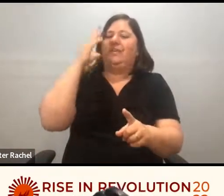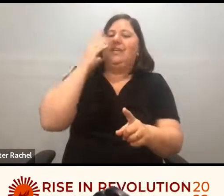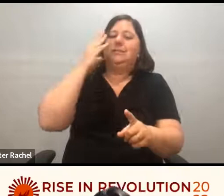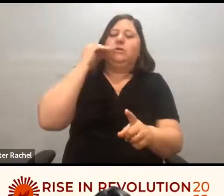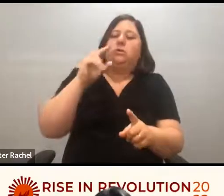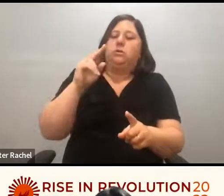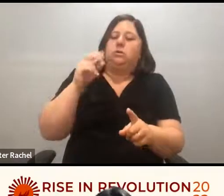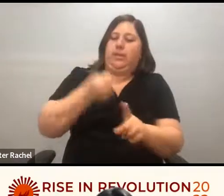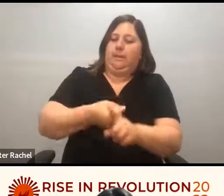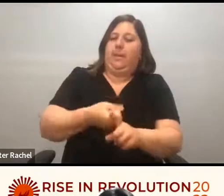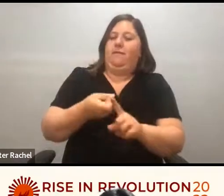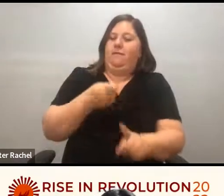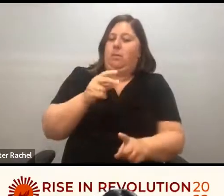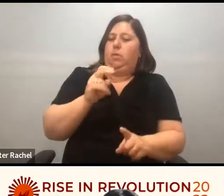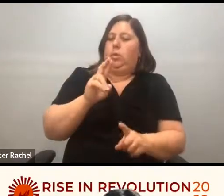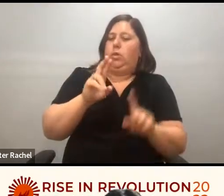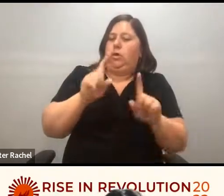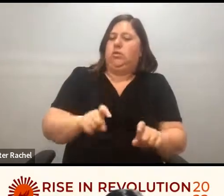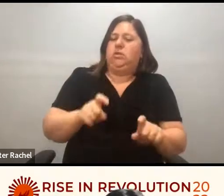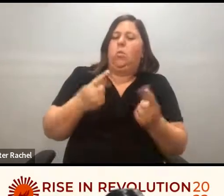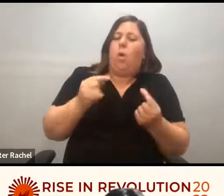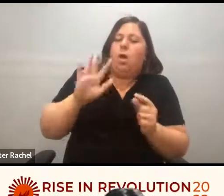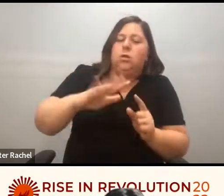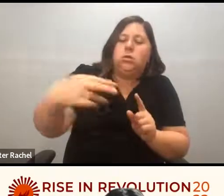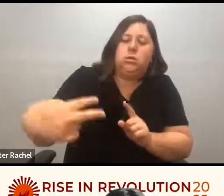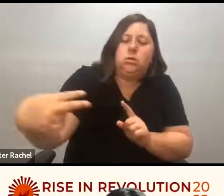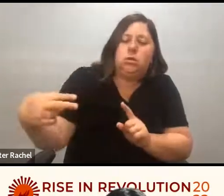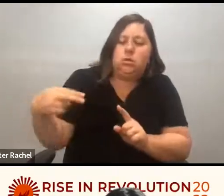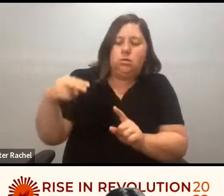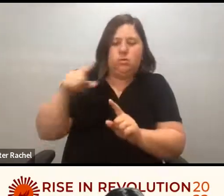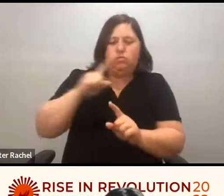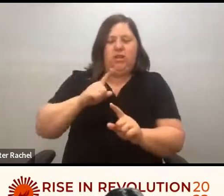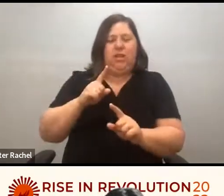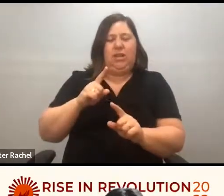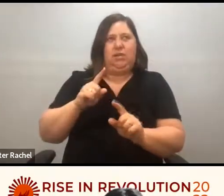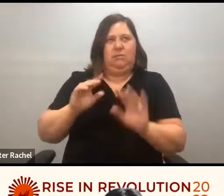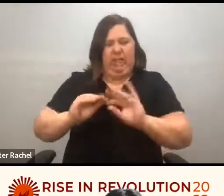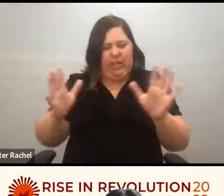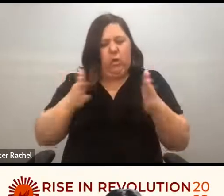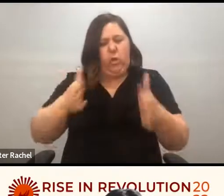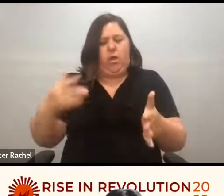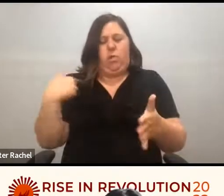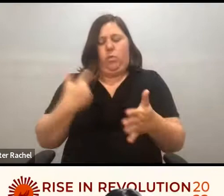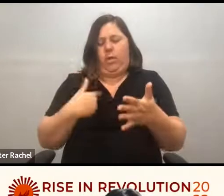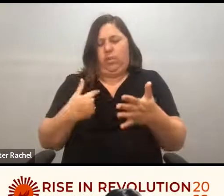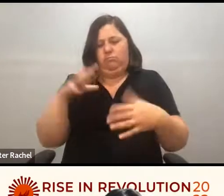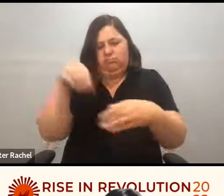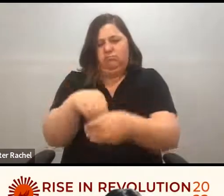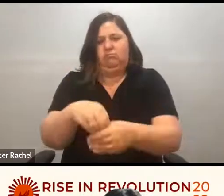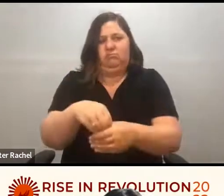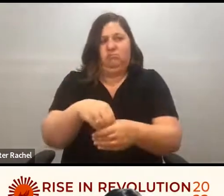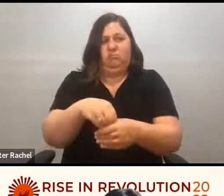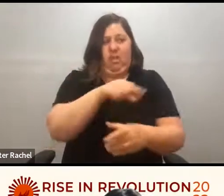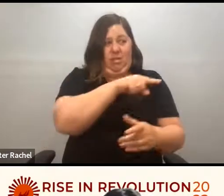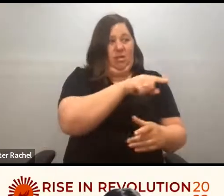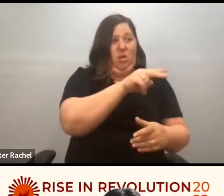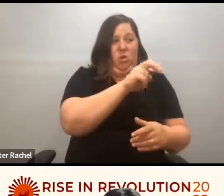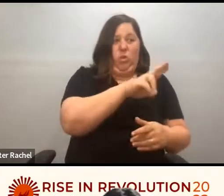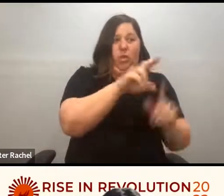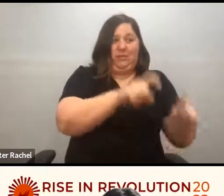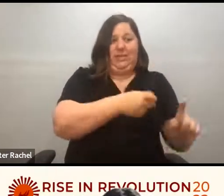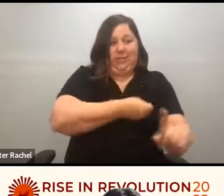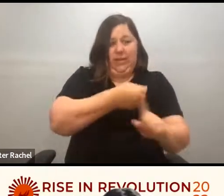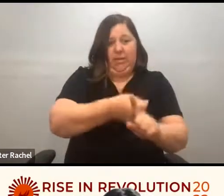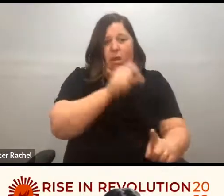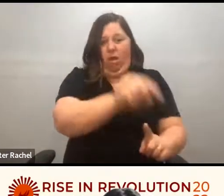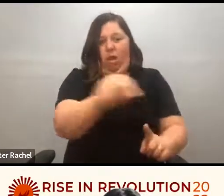perspectives on that national adaptation plan. So that's a really concrete way in which we're incorporating the nuclear legacy into